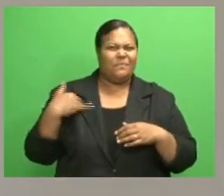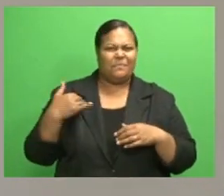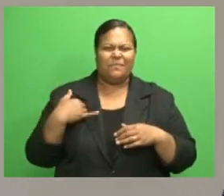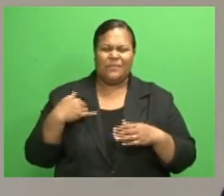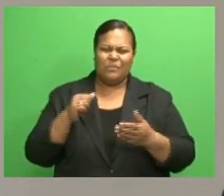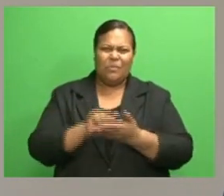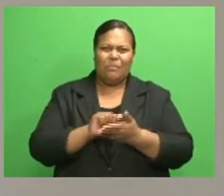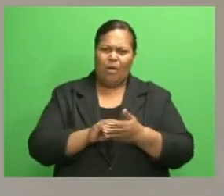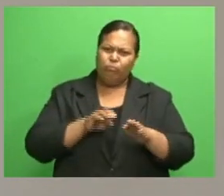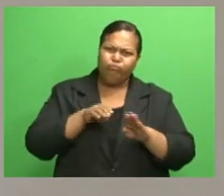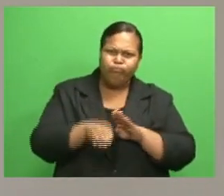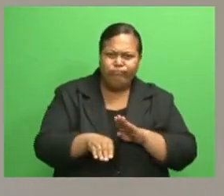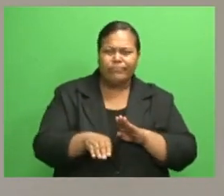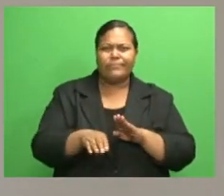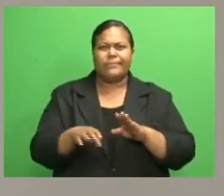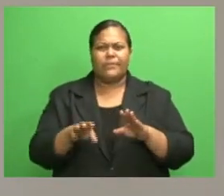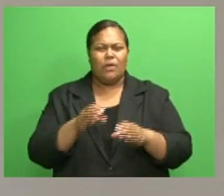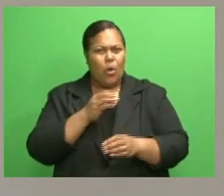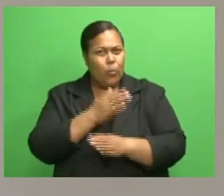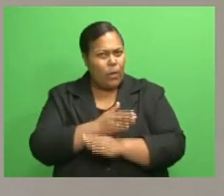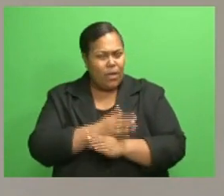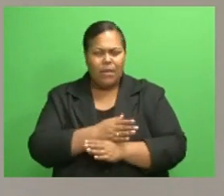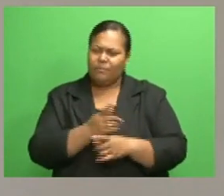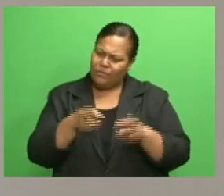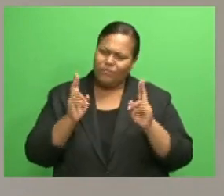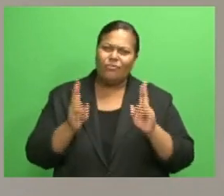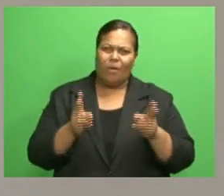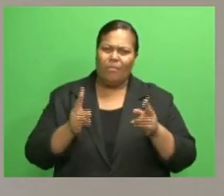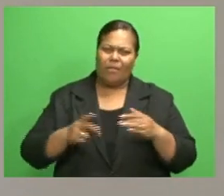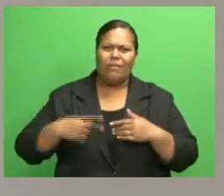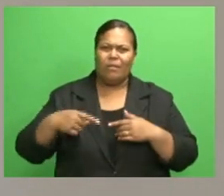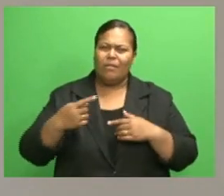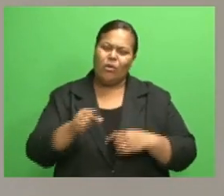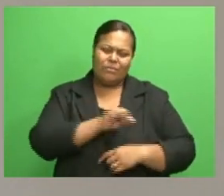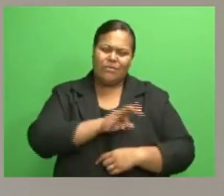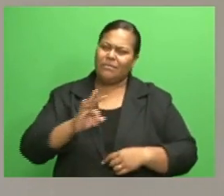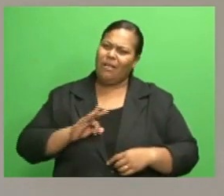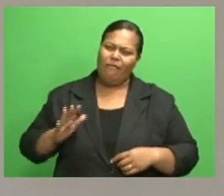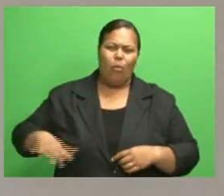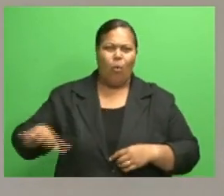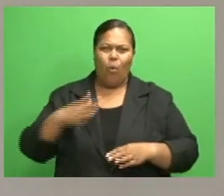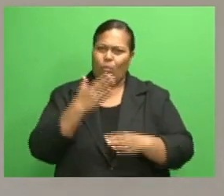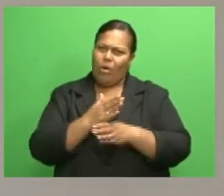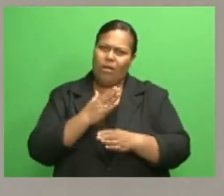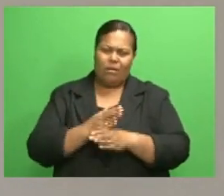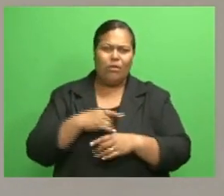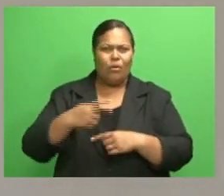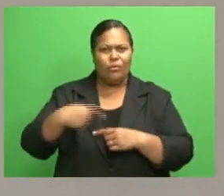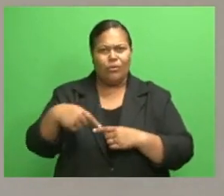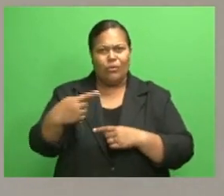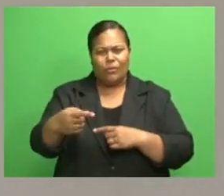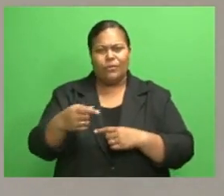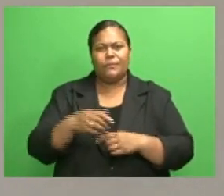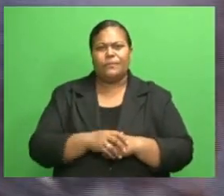operations. So we're still continuing our operations as normal. We currently have all the people who are engaged with us still employed. So the operations are at full throttle.